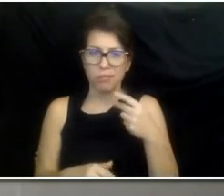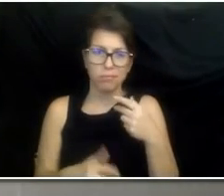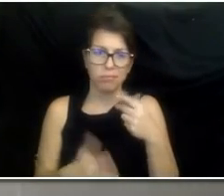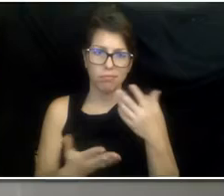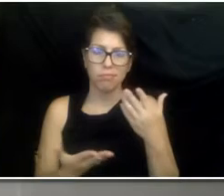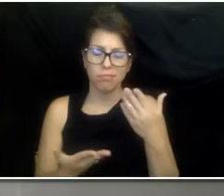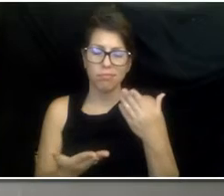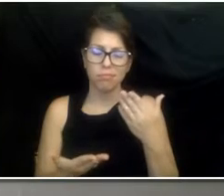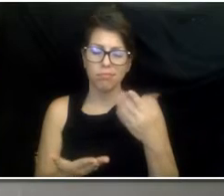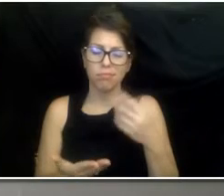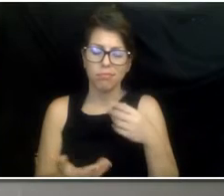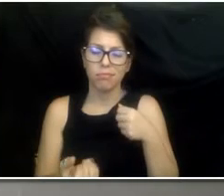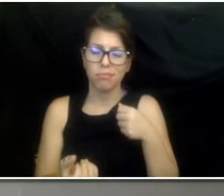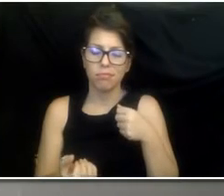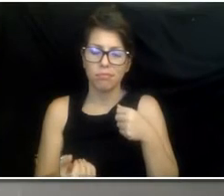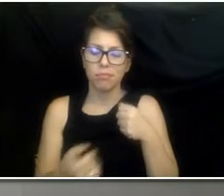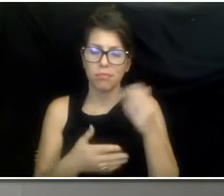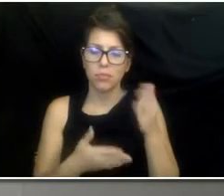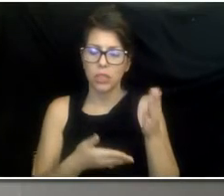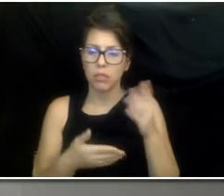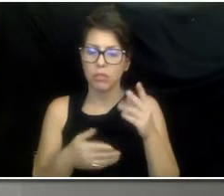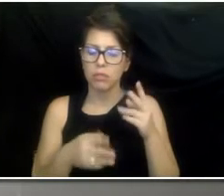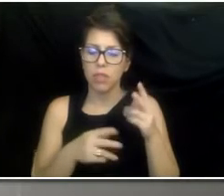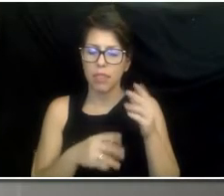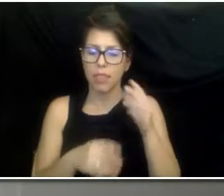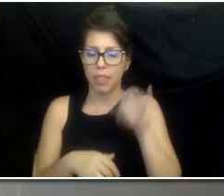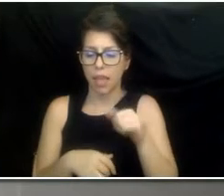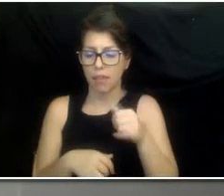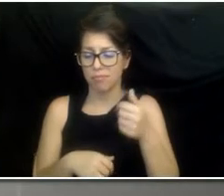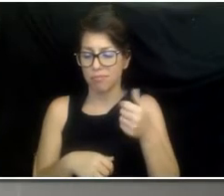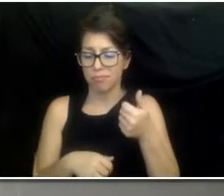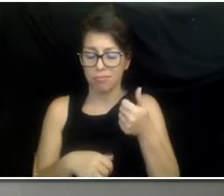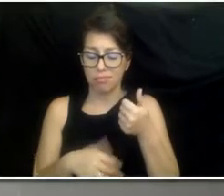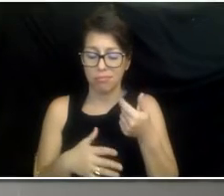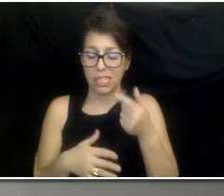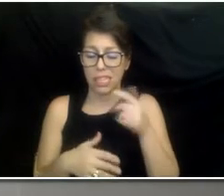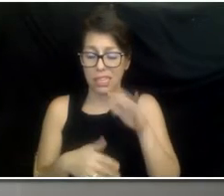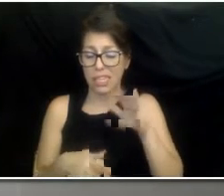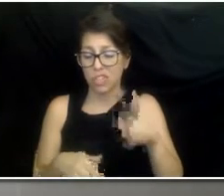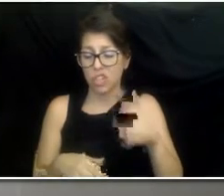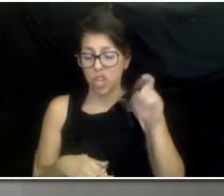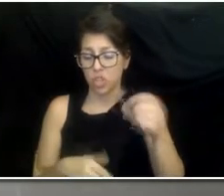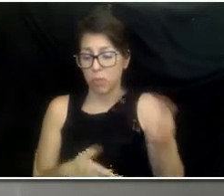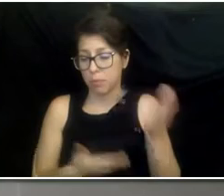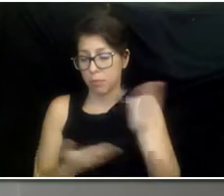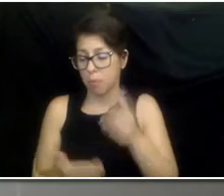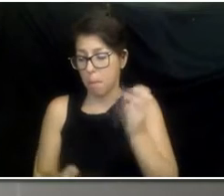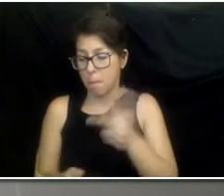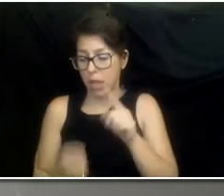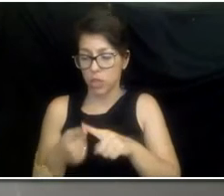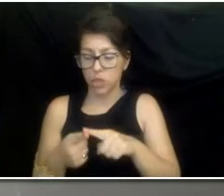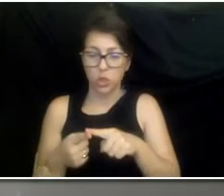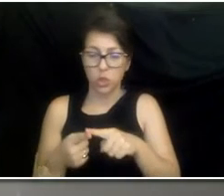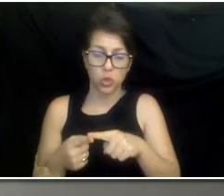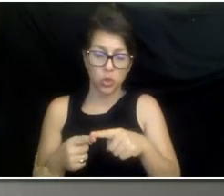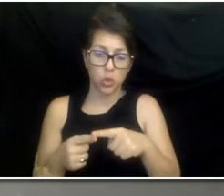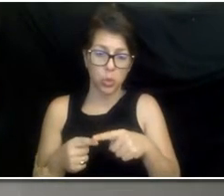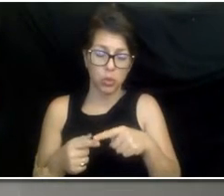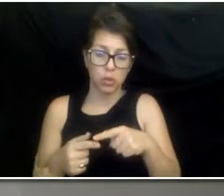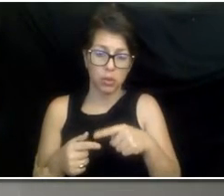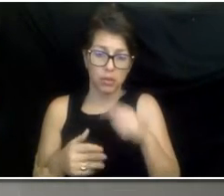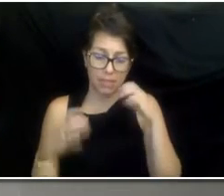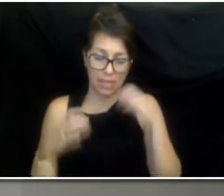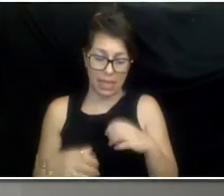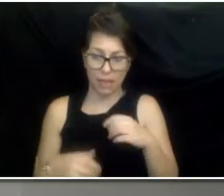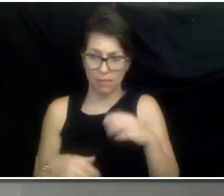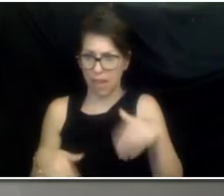others and taking no public safety measures during the month that he had custody of the child Upstate so in short I would just want to reiterate that